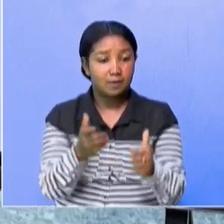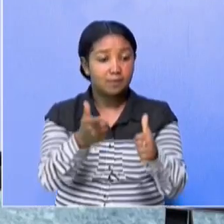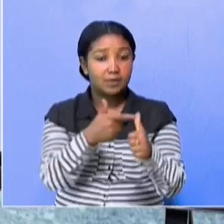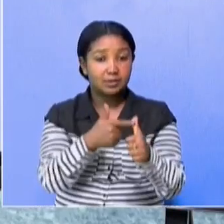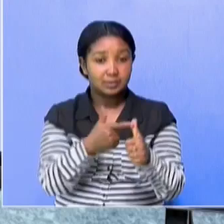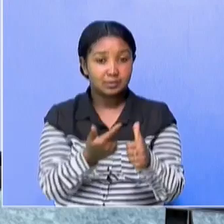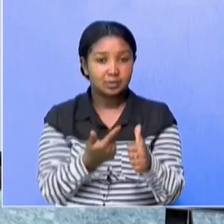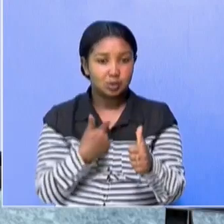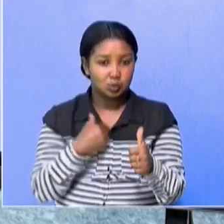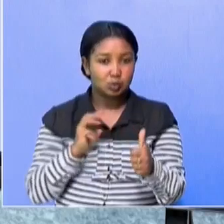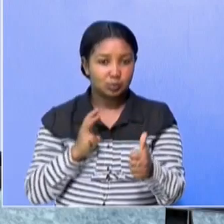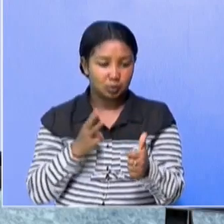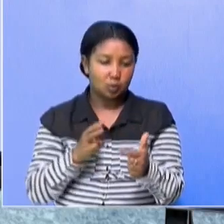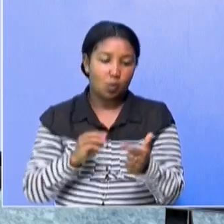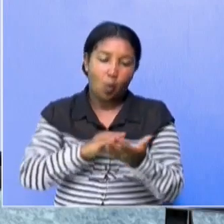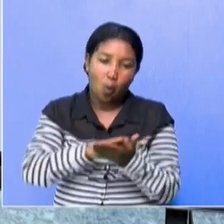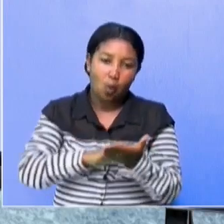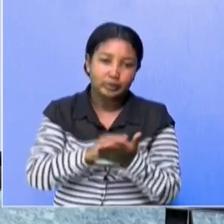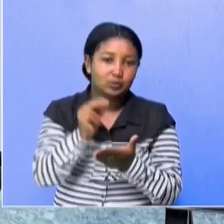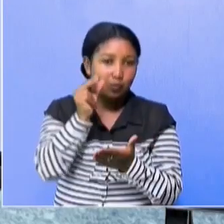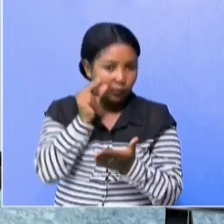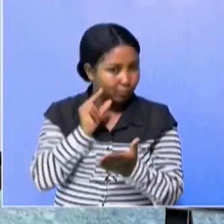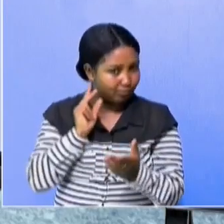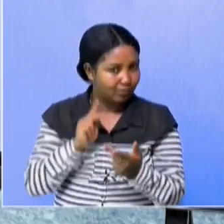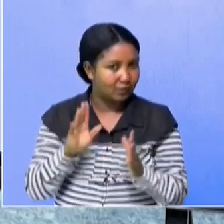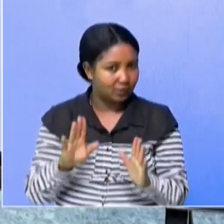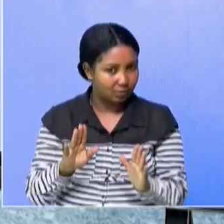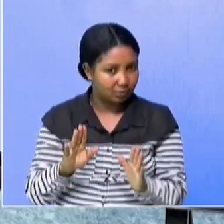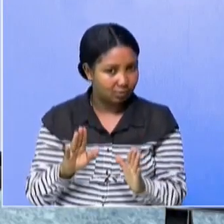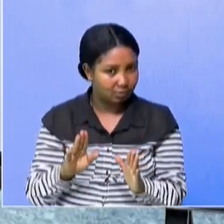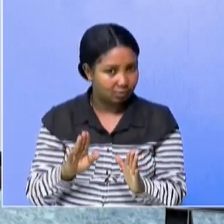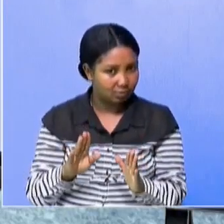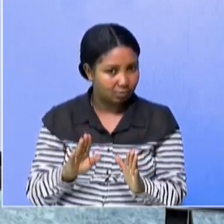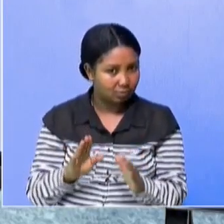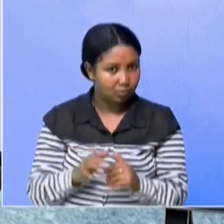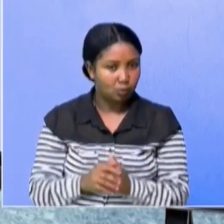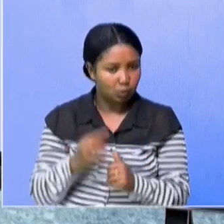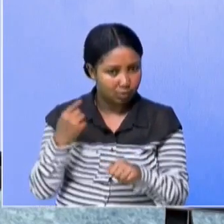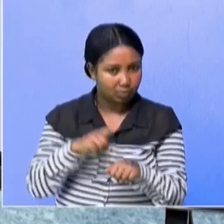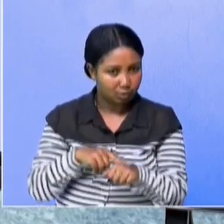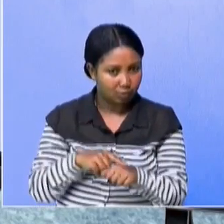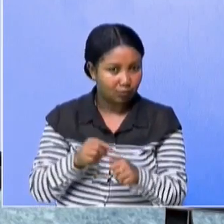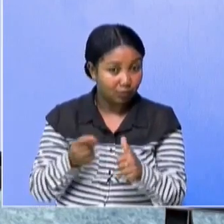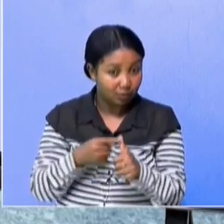First, we wash the coffee beans properly, definitely. It's no doubt at all, yeah.